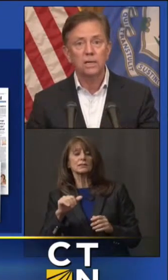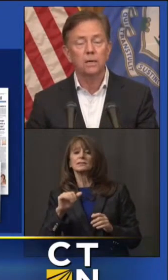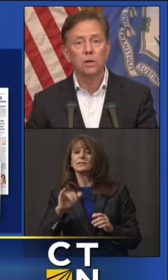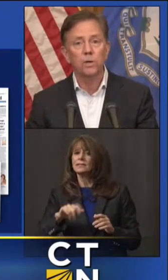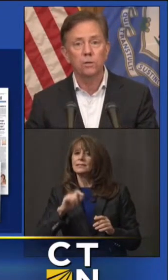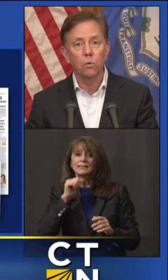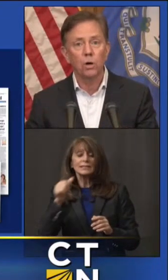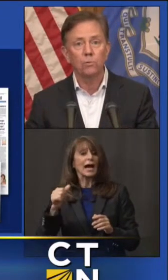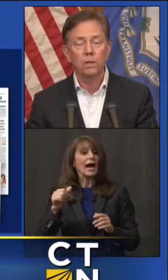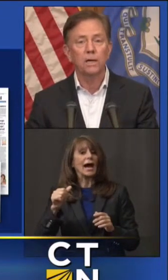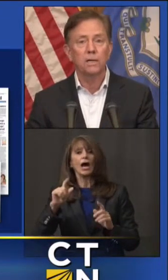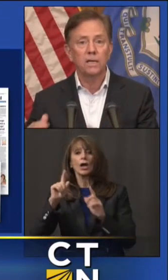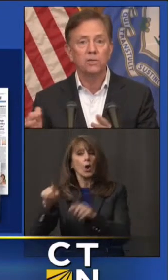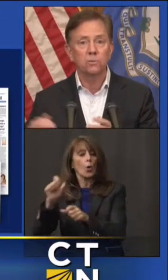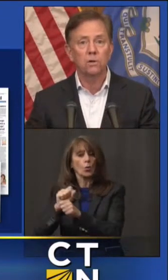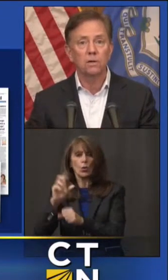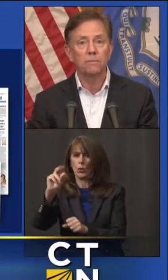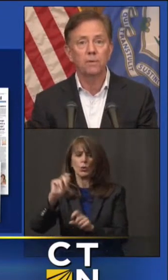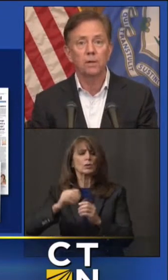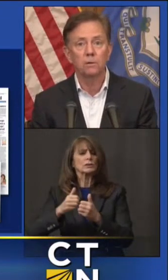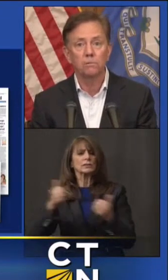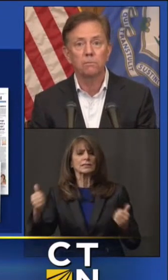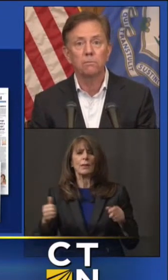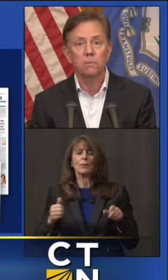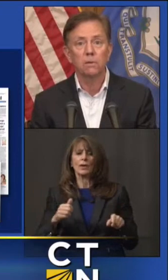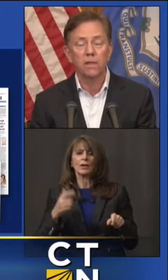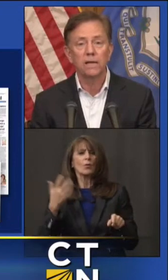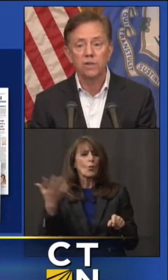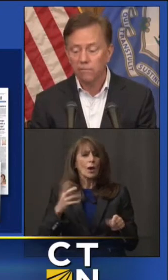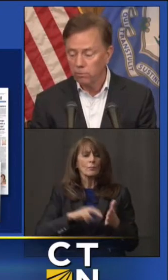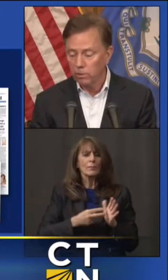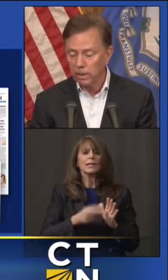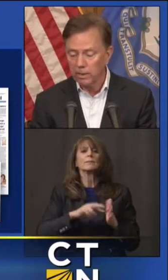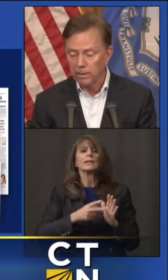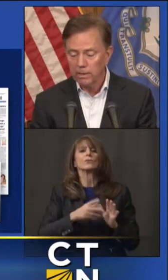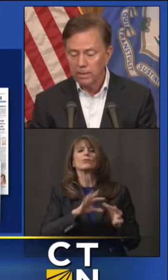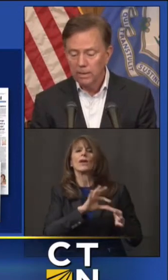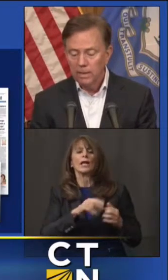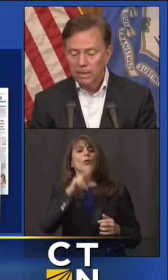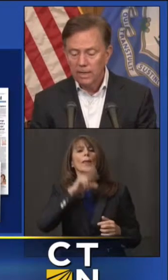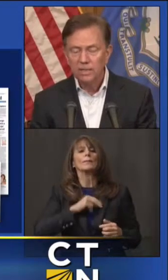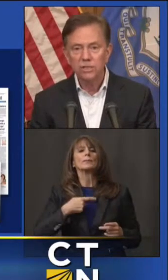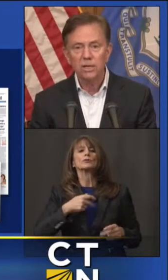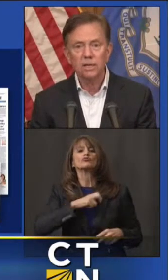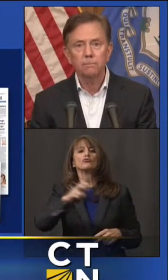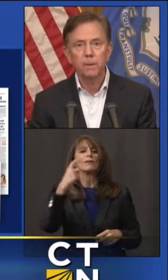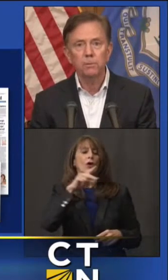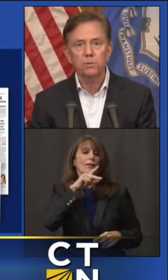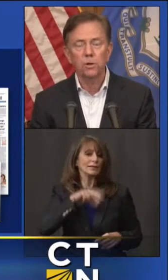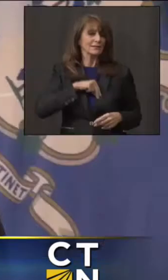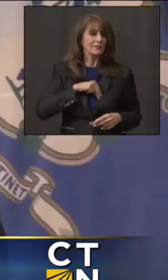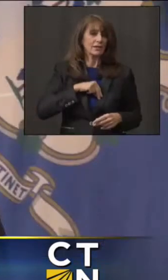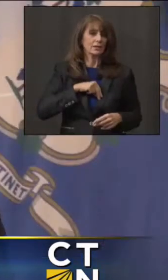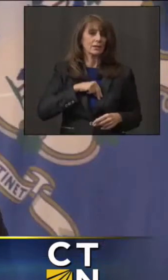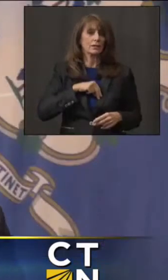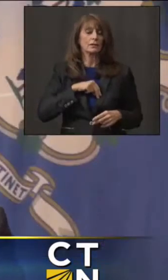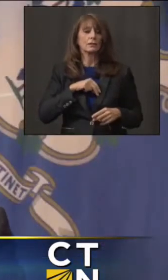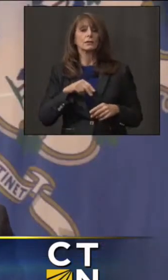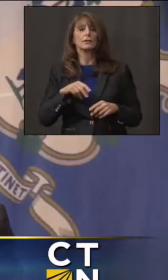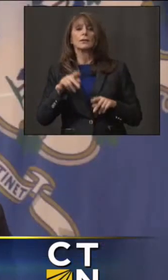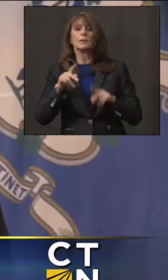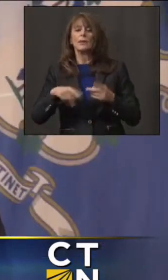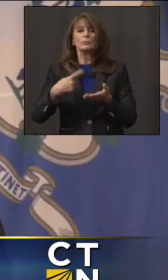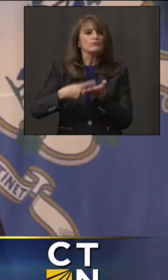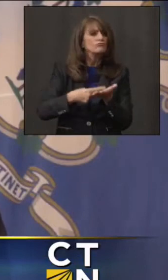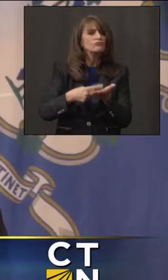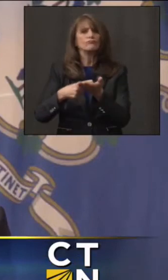not going to work related. These were, Thanksgiving related. I can tell you, people talk about the